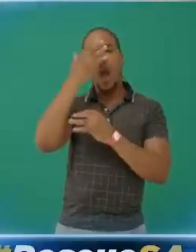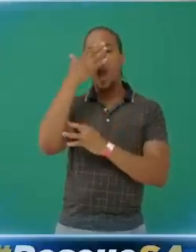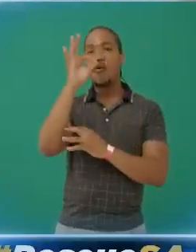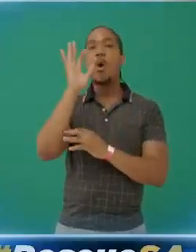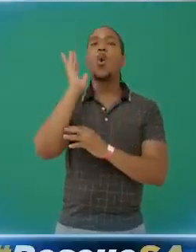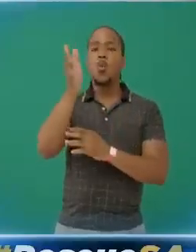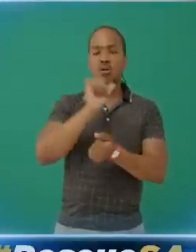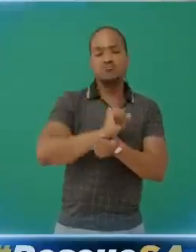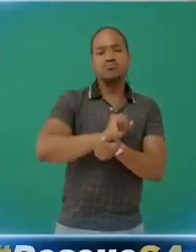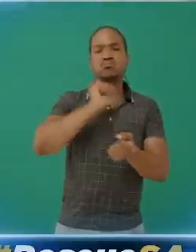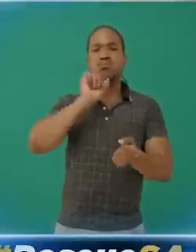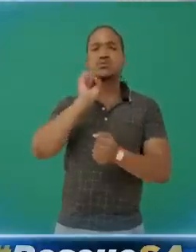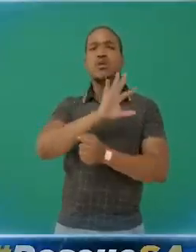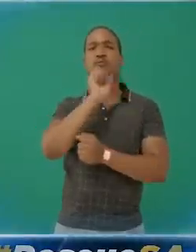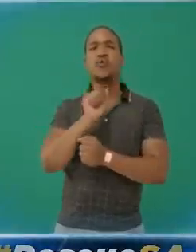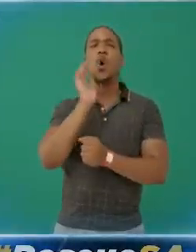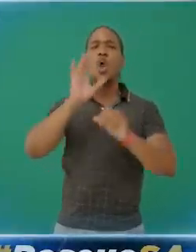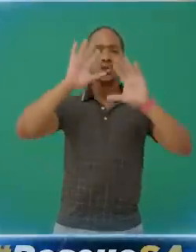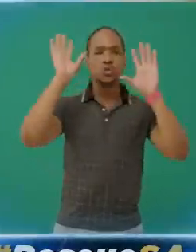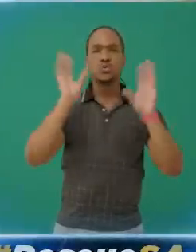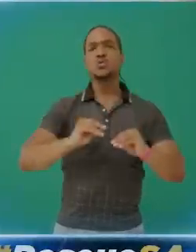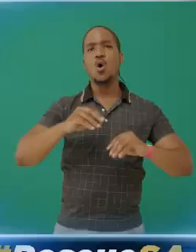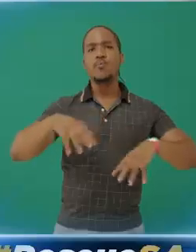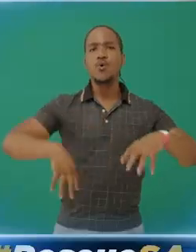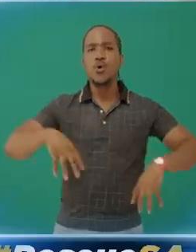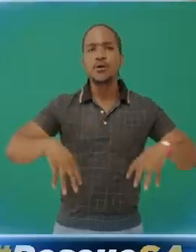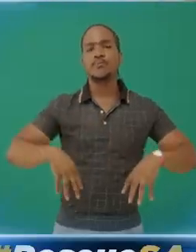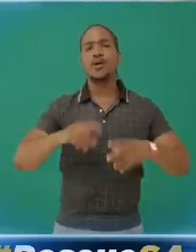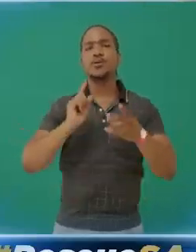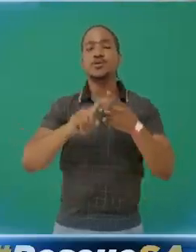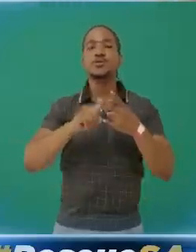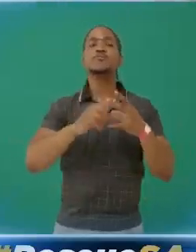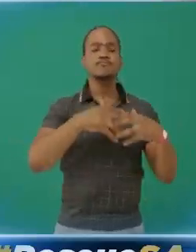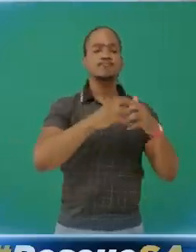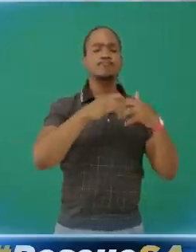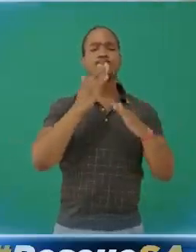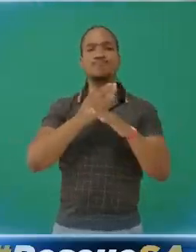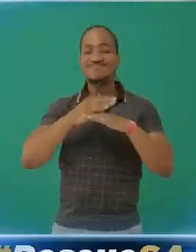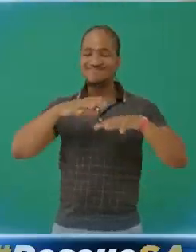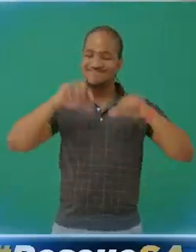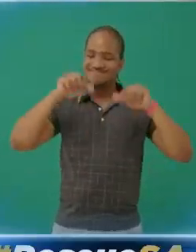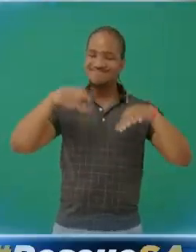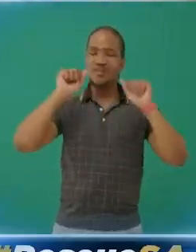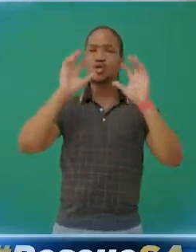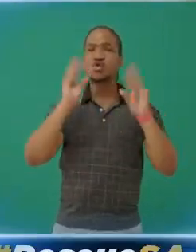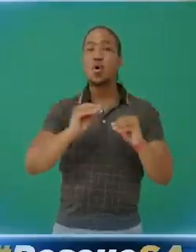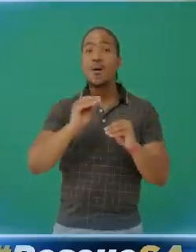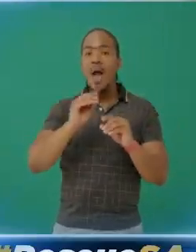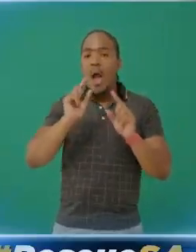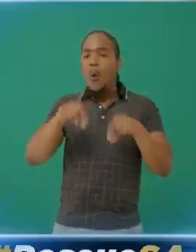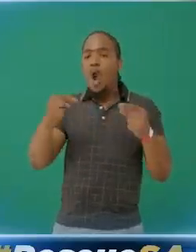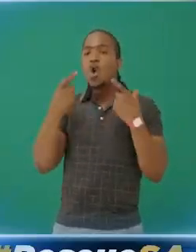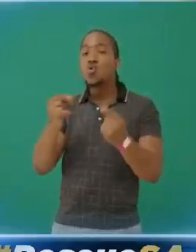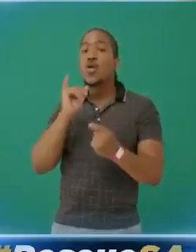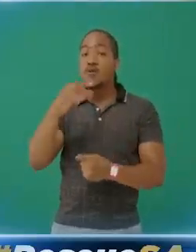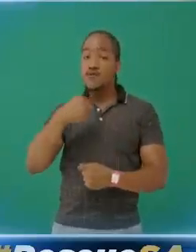South Africa. We are going to stop corruption, create jobs, and end load shedding. But none of this is possible if you and I